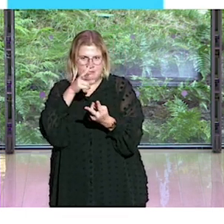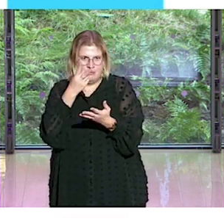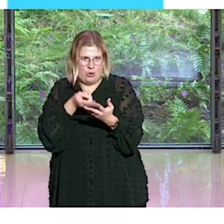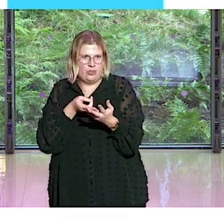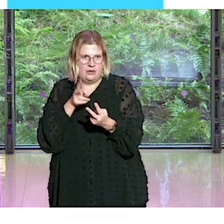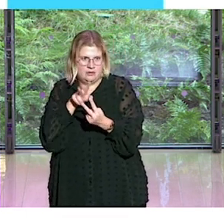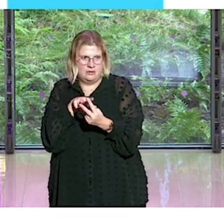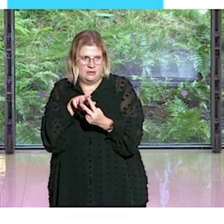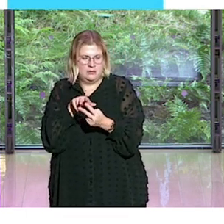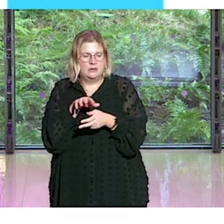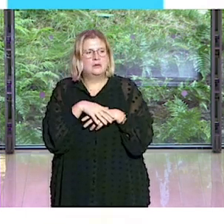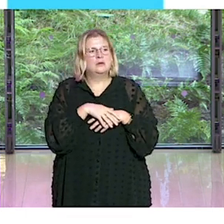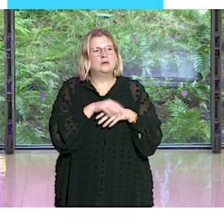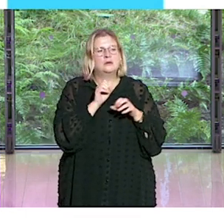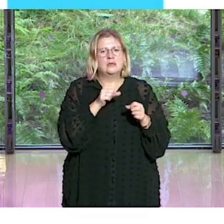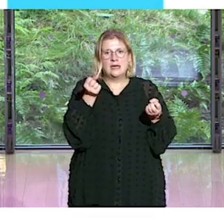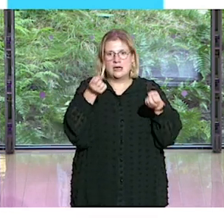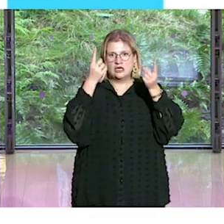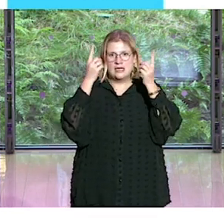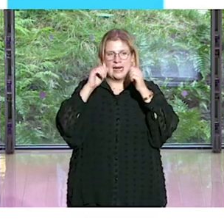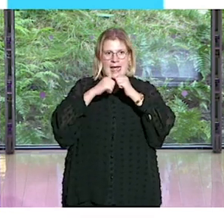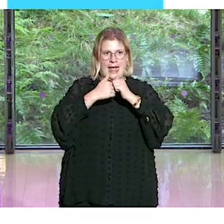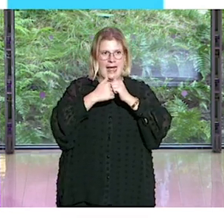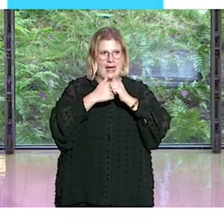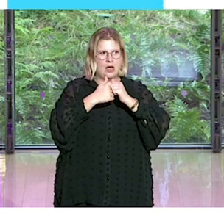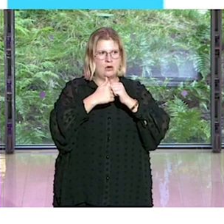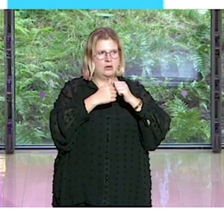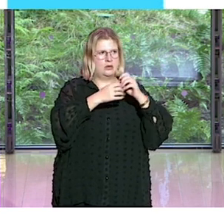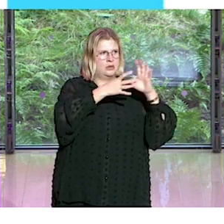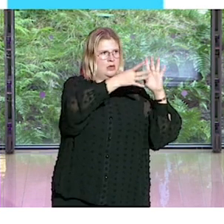And so we can understand that funnel